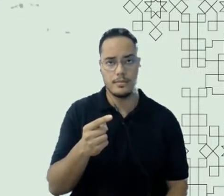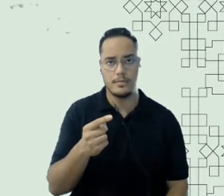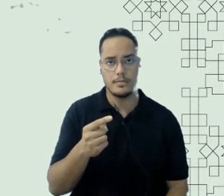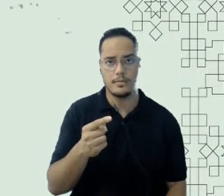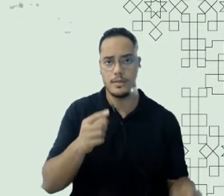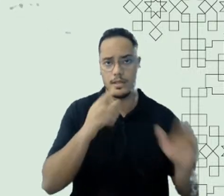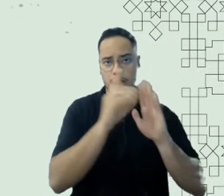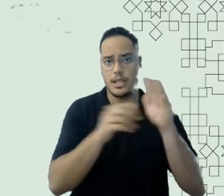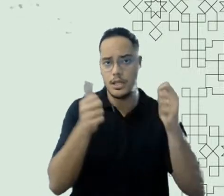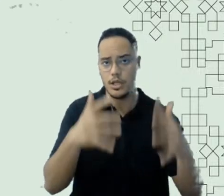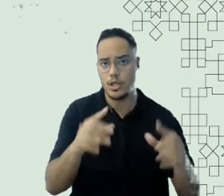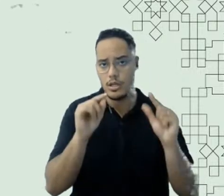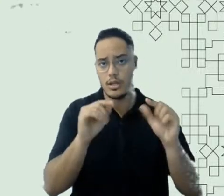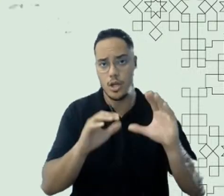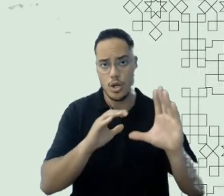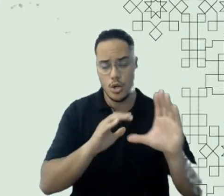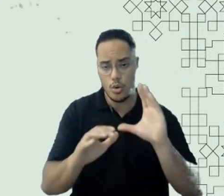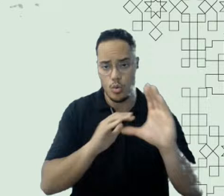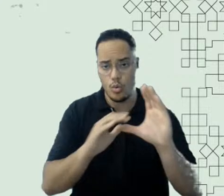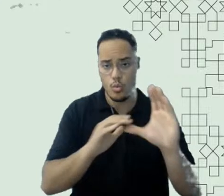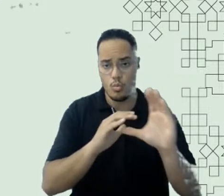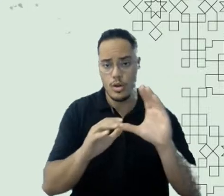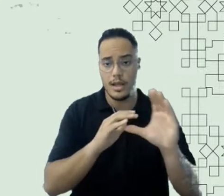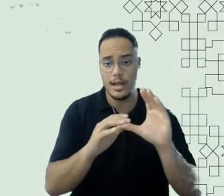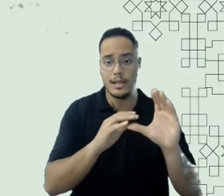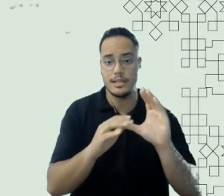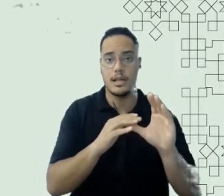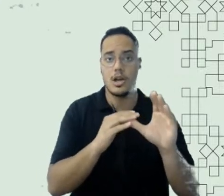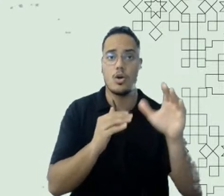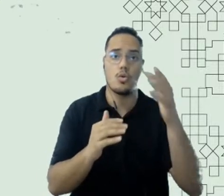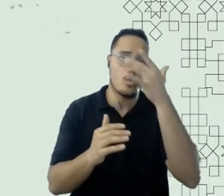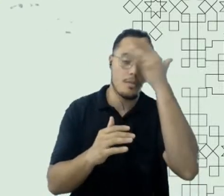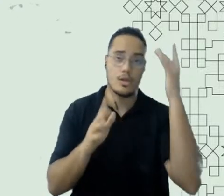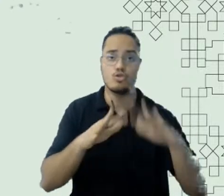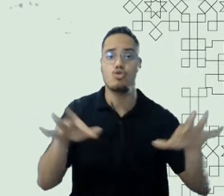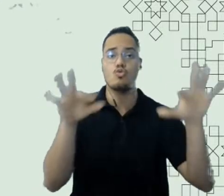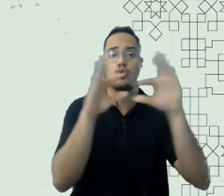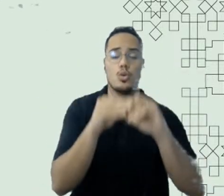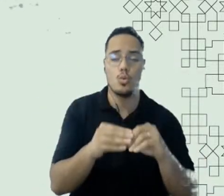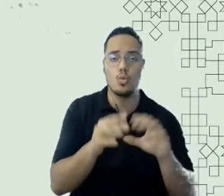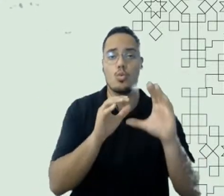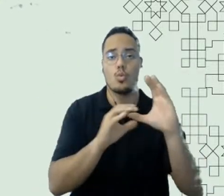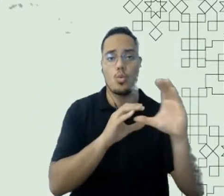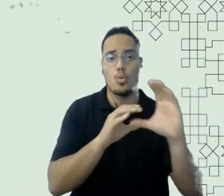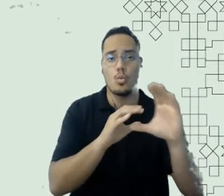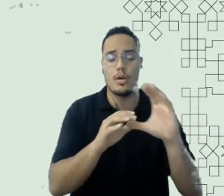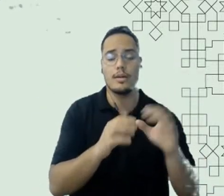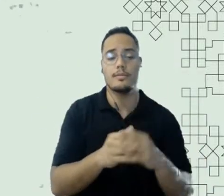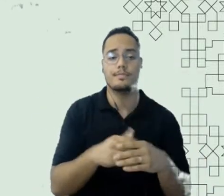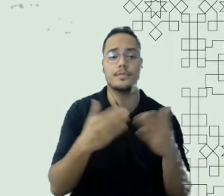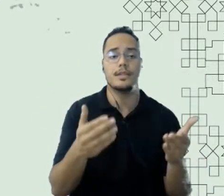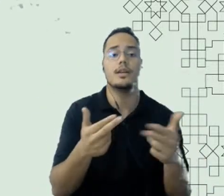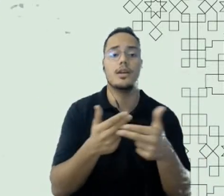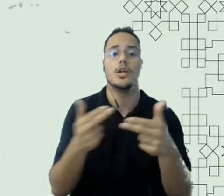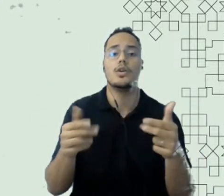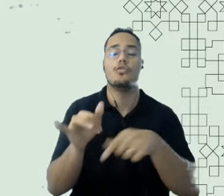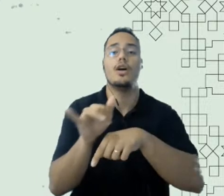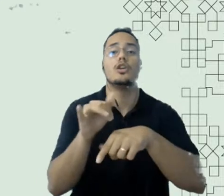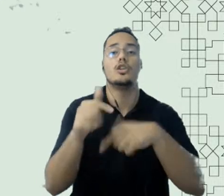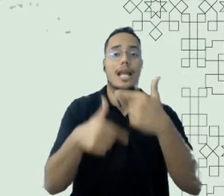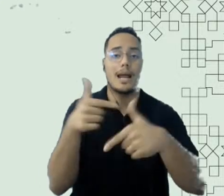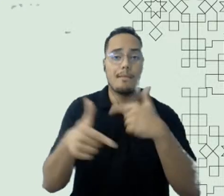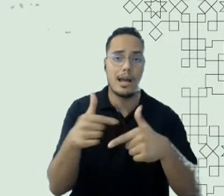are communicate works to the public, they have to get a license from copyright owners, like any other